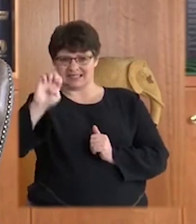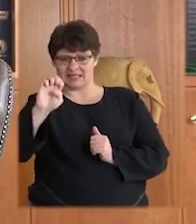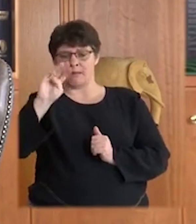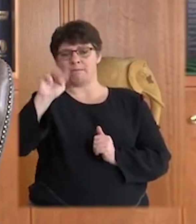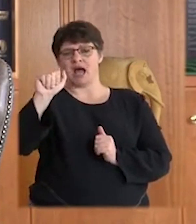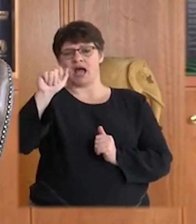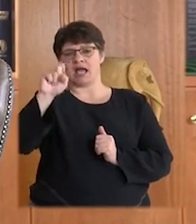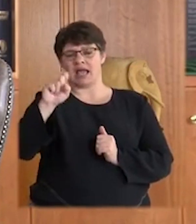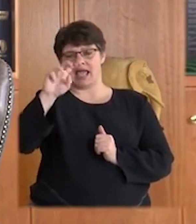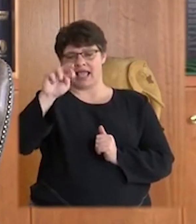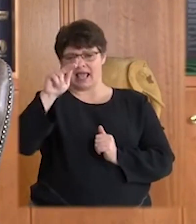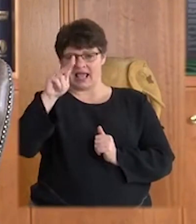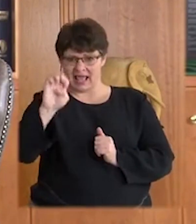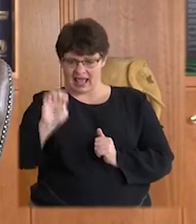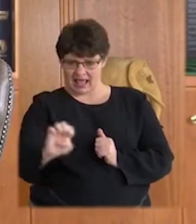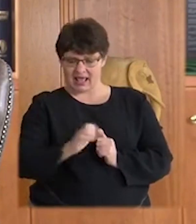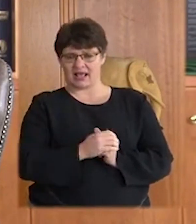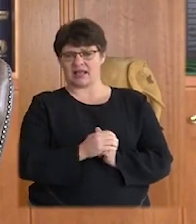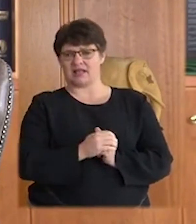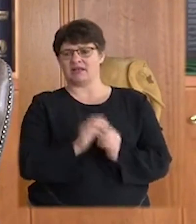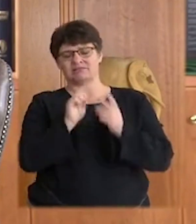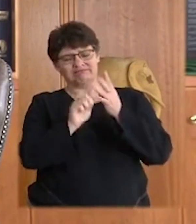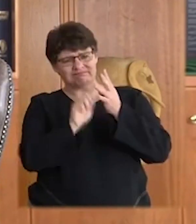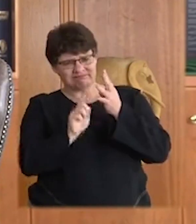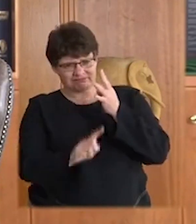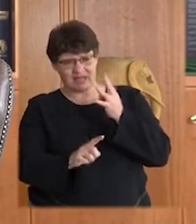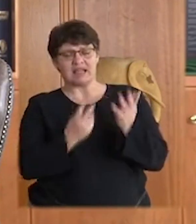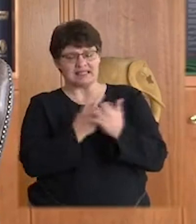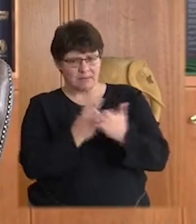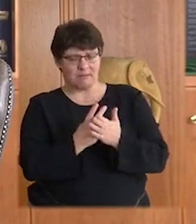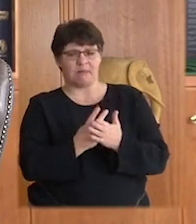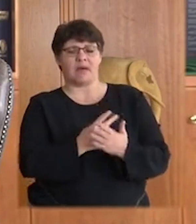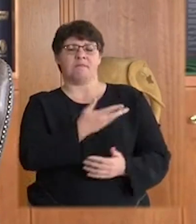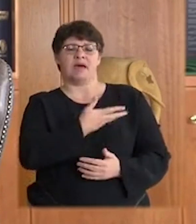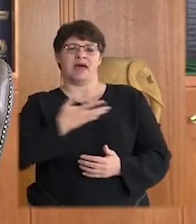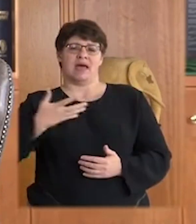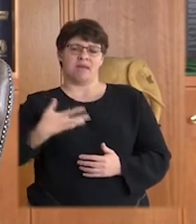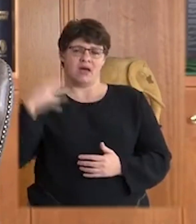Ruth Sekhomotsi Mumpati, and Mama Winnie Madikizela Mandela.